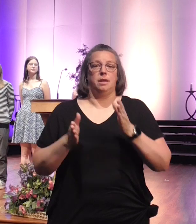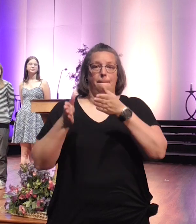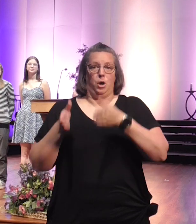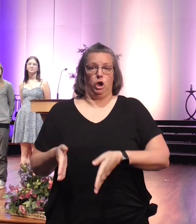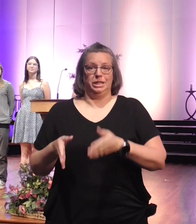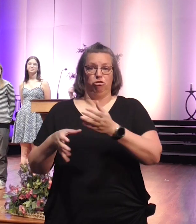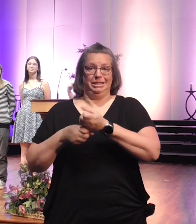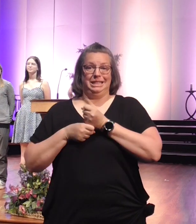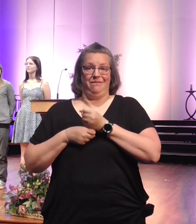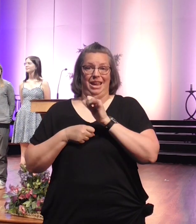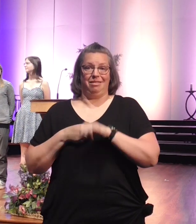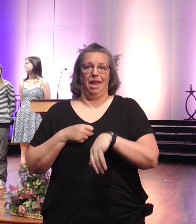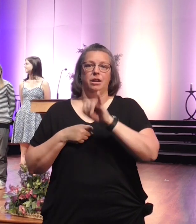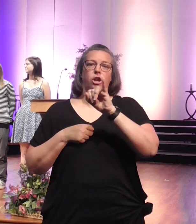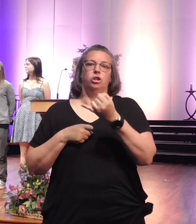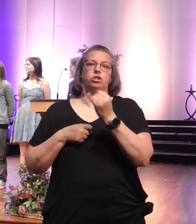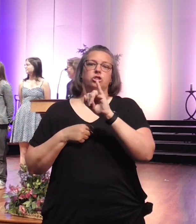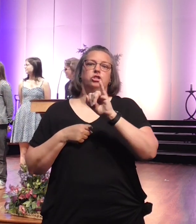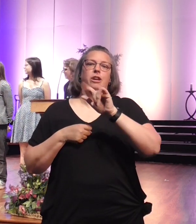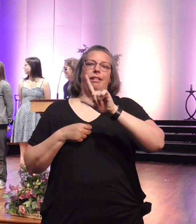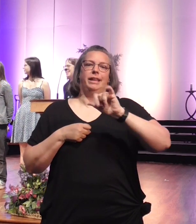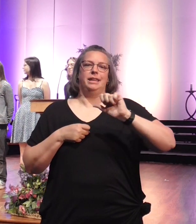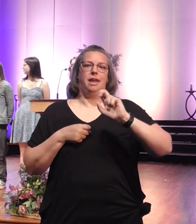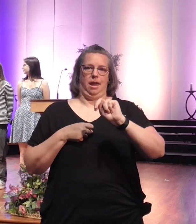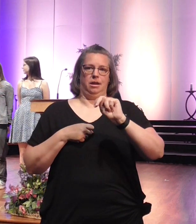that scholarship today is Jillian Ray.